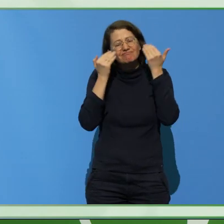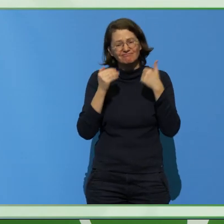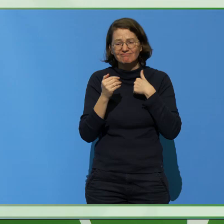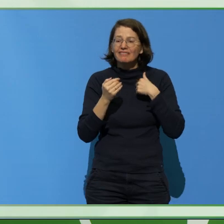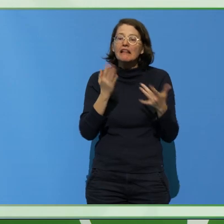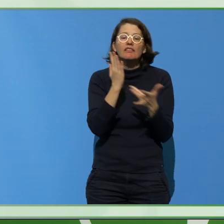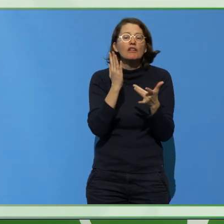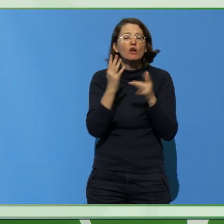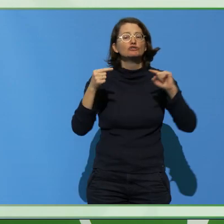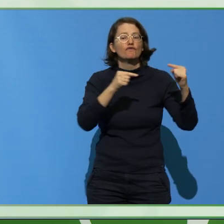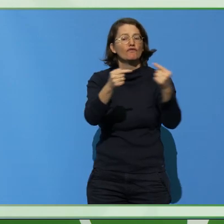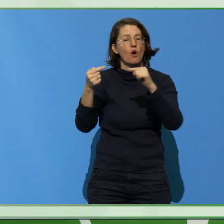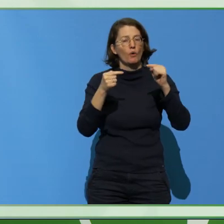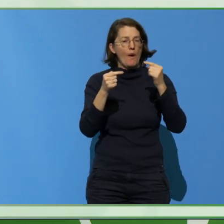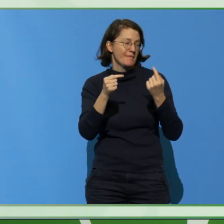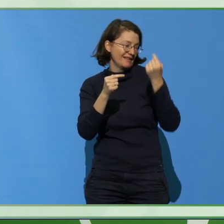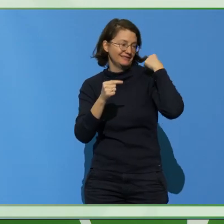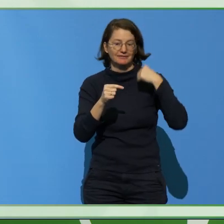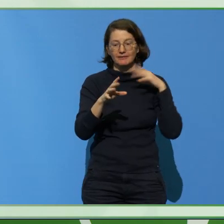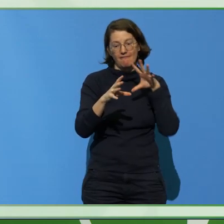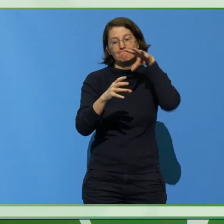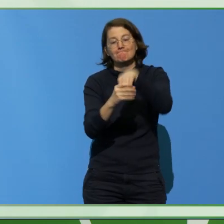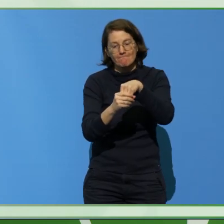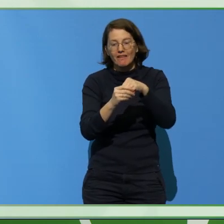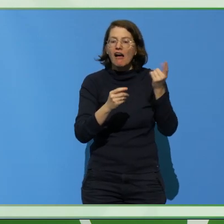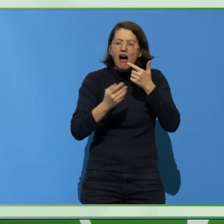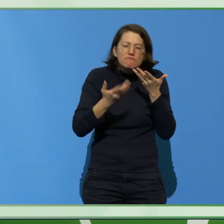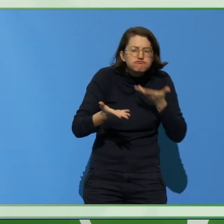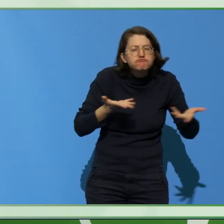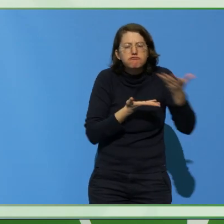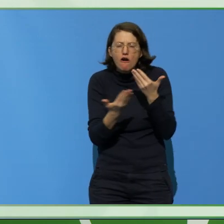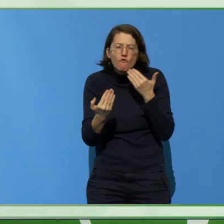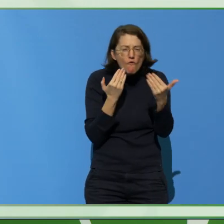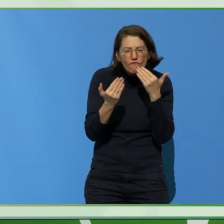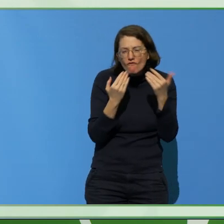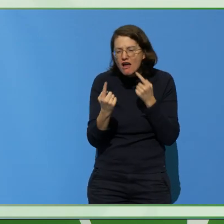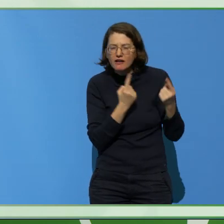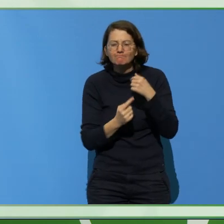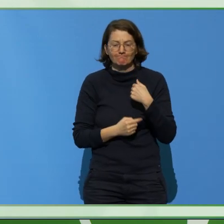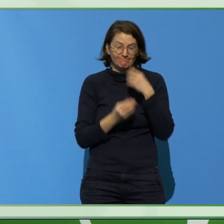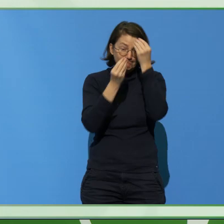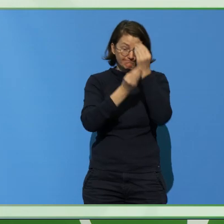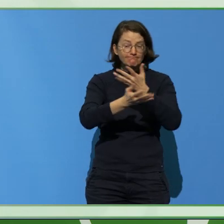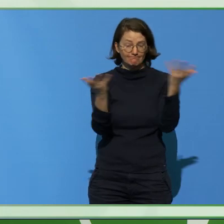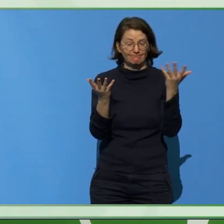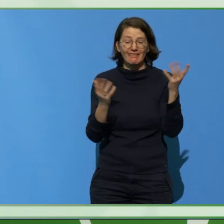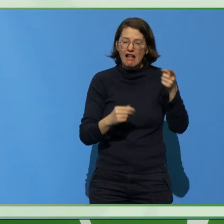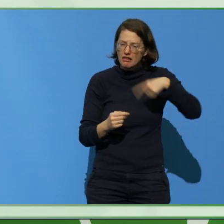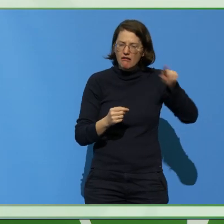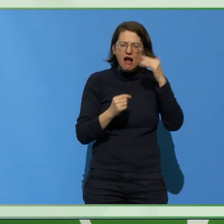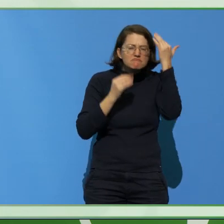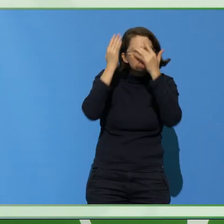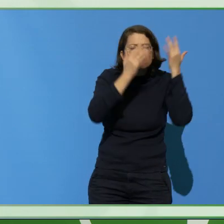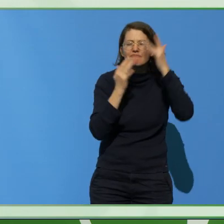It's happening in Asia, it's happening in Japan, it's happening everywhere. And this is a space to watch, but I am